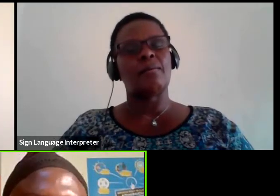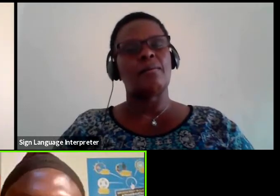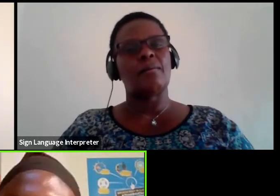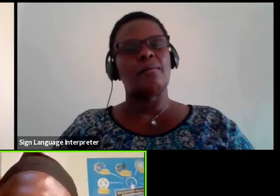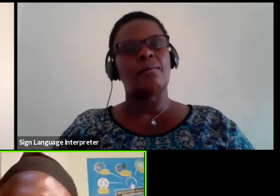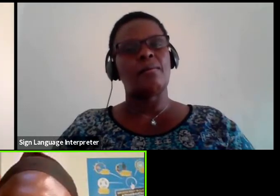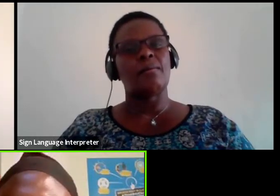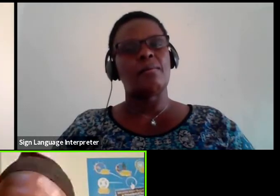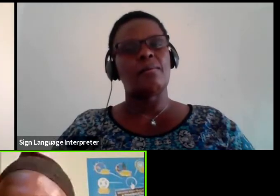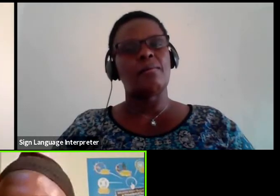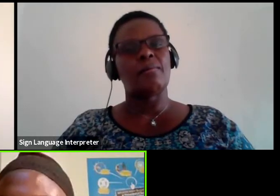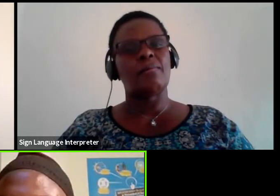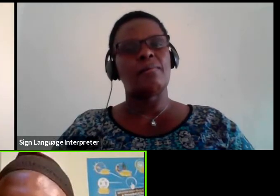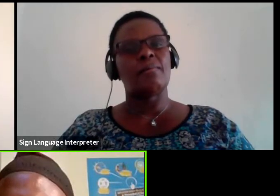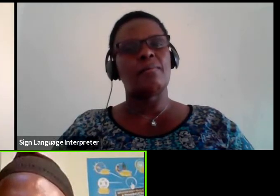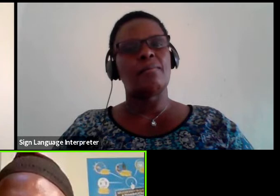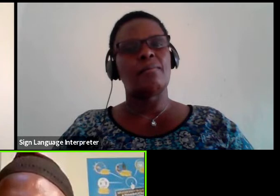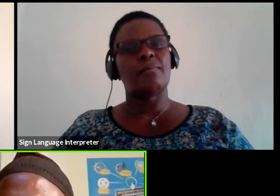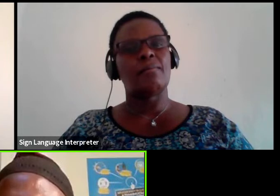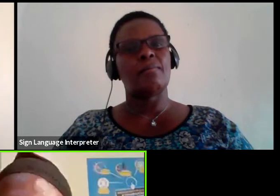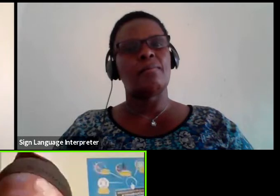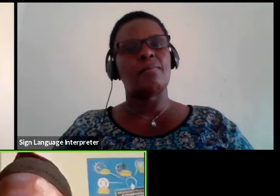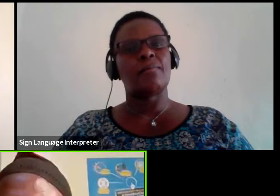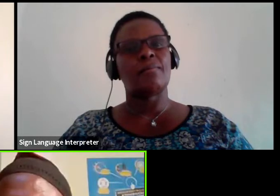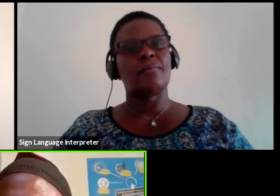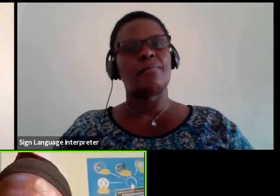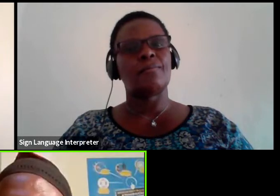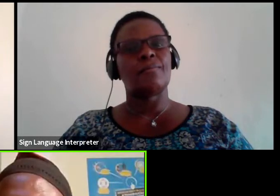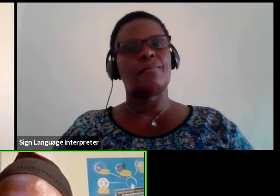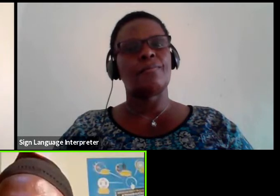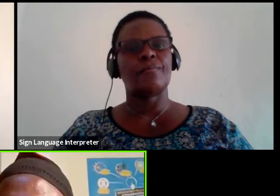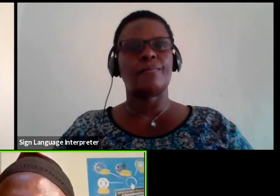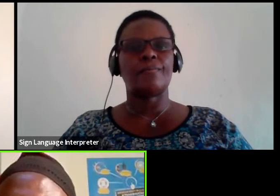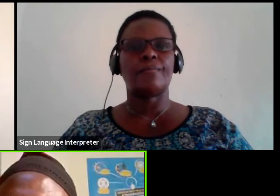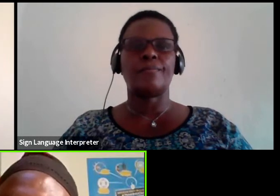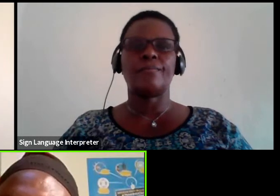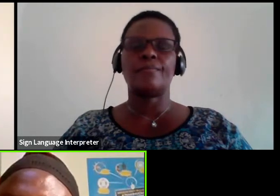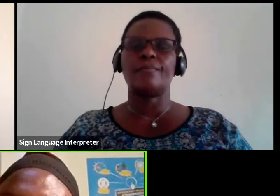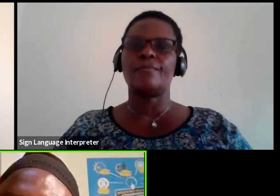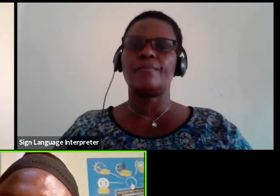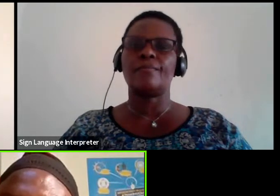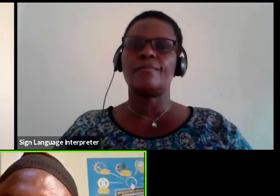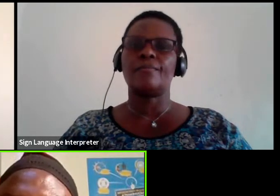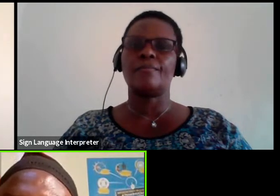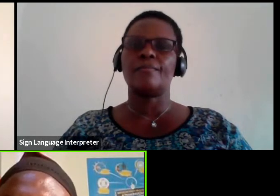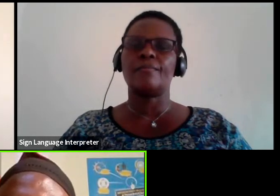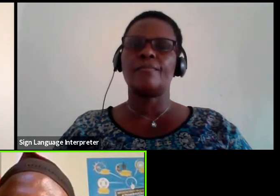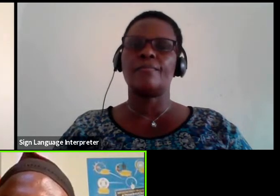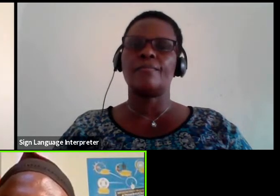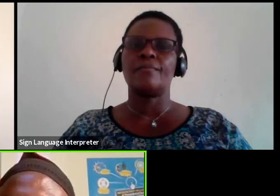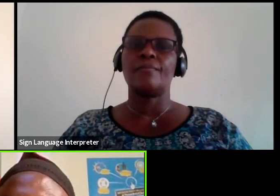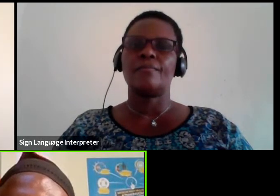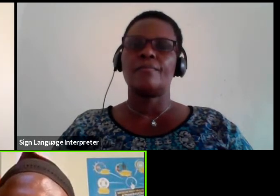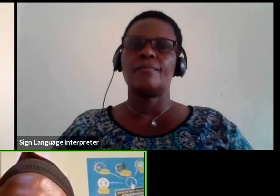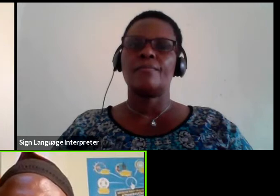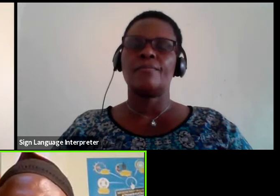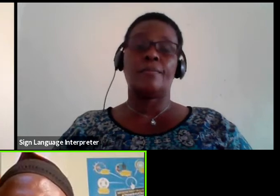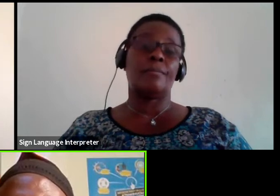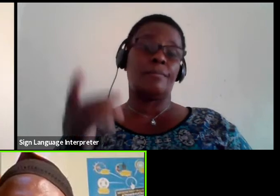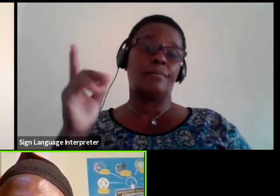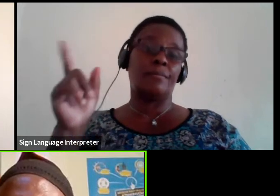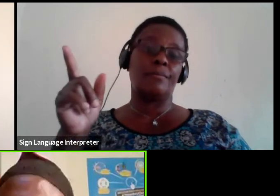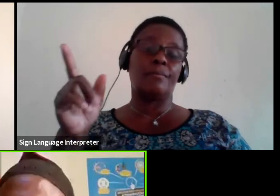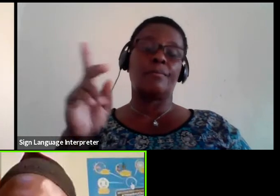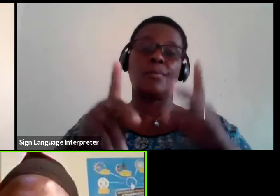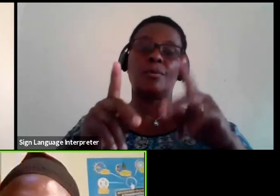you decided not to shave and you were coding, and then your phone will be taken away from you. You just also need to look